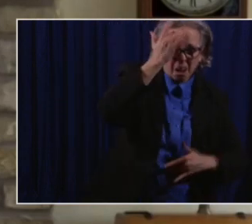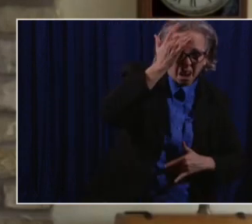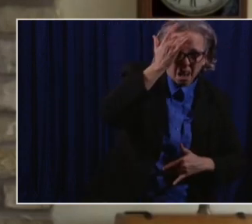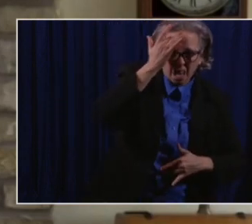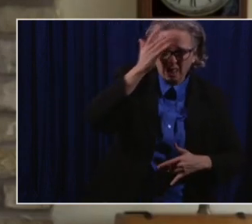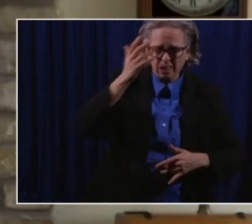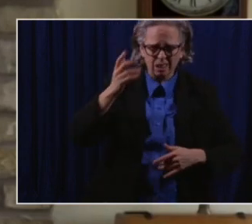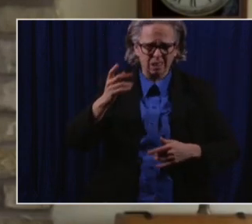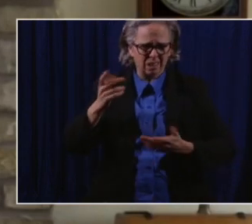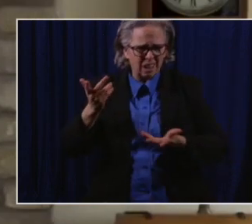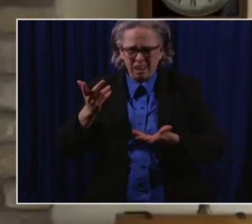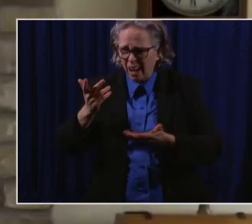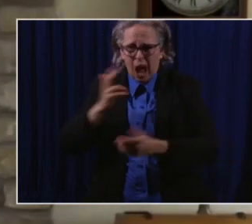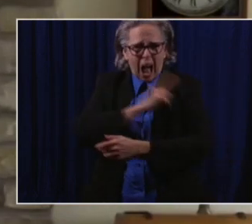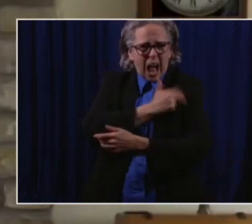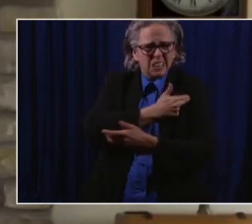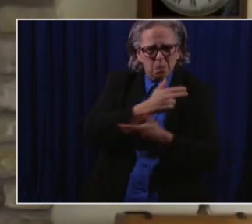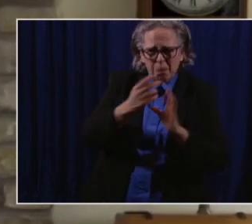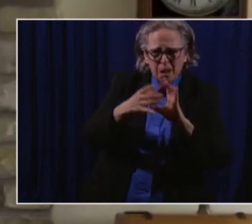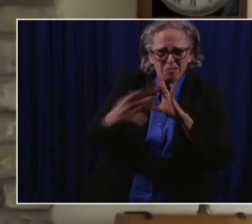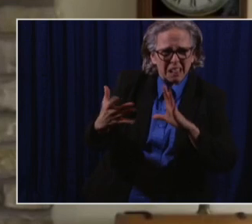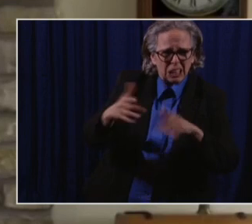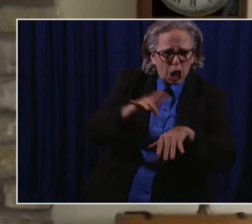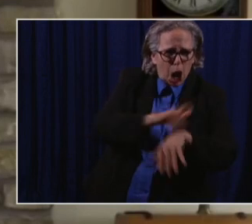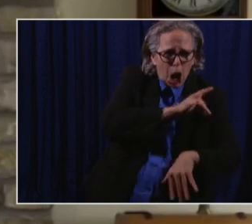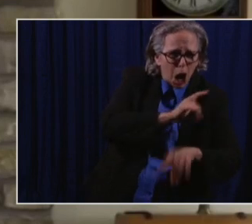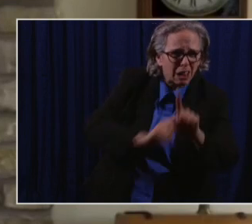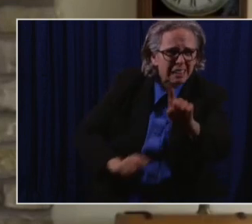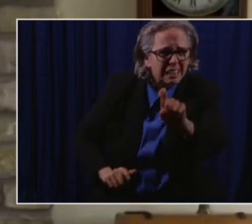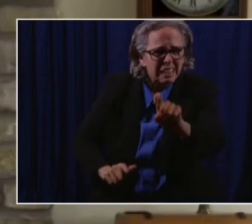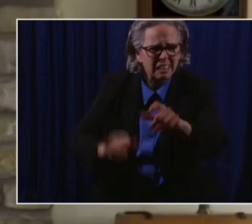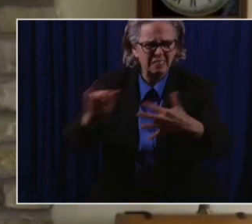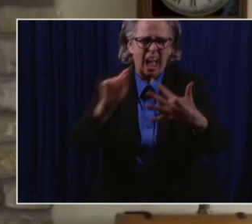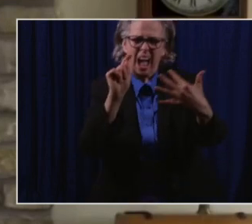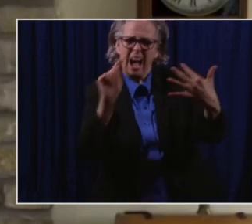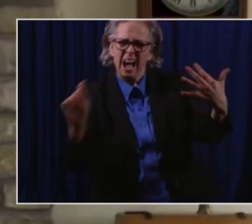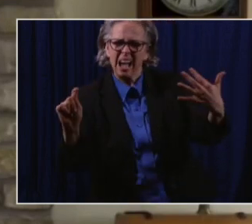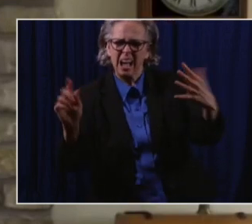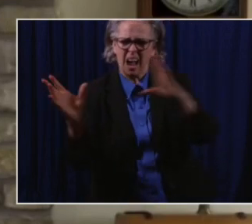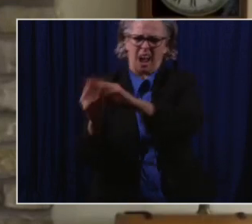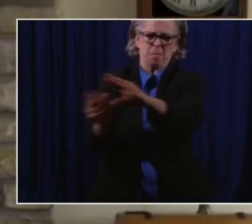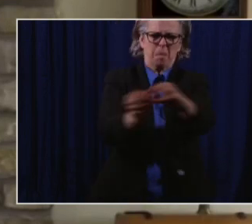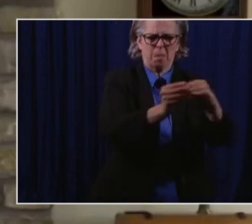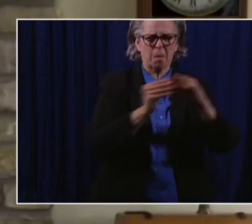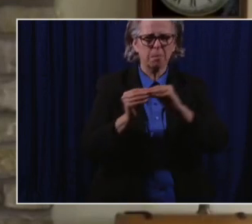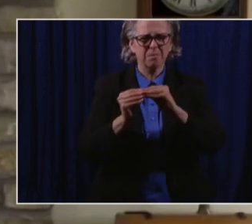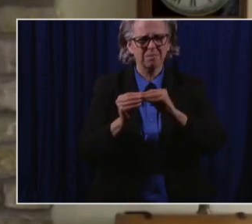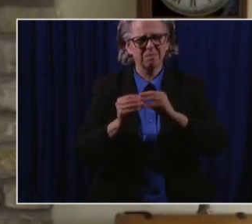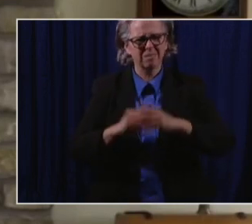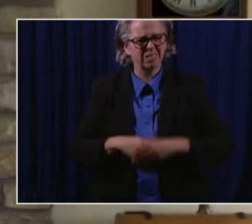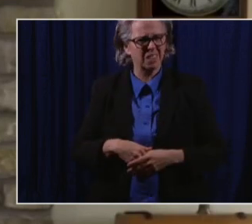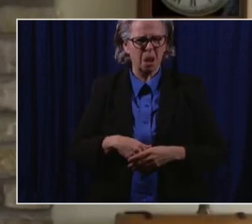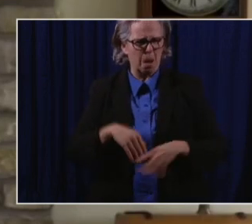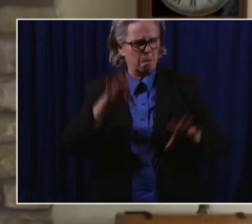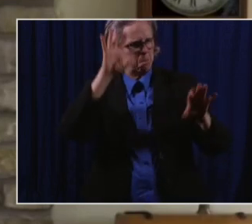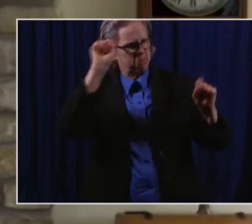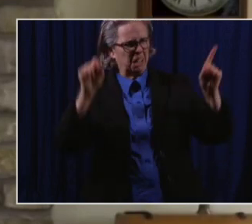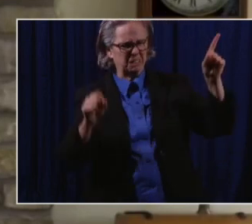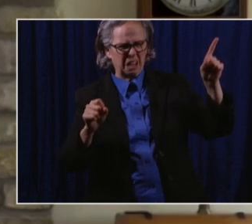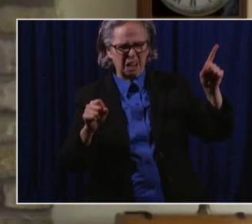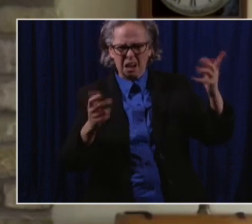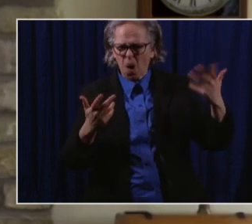and gone back to the White House? Other people have raised questions. Why did he leave at the time that he did?